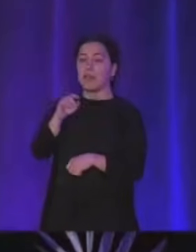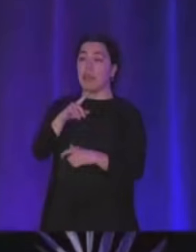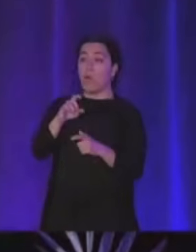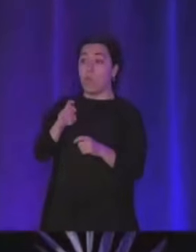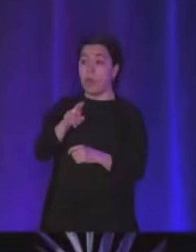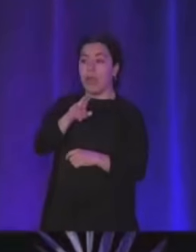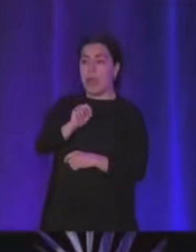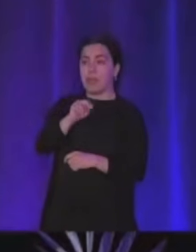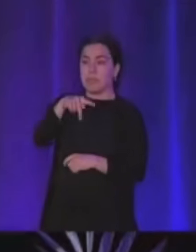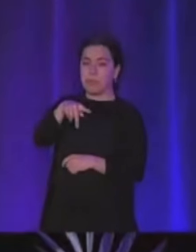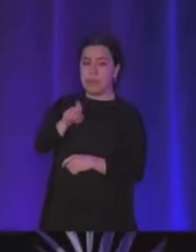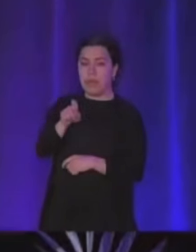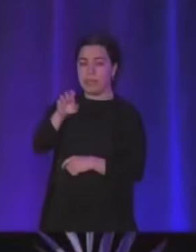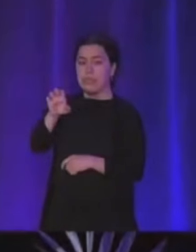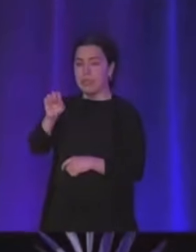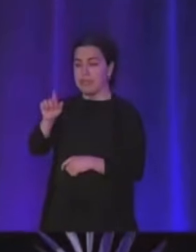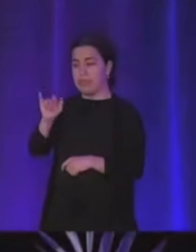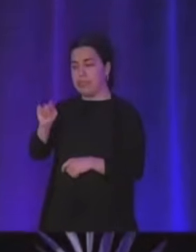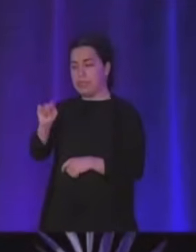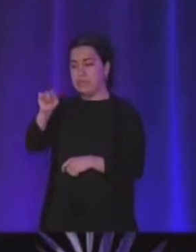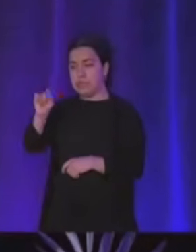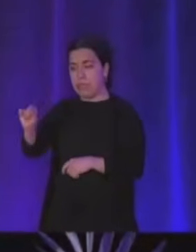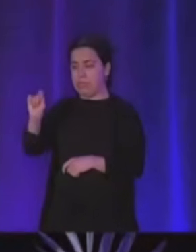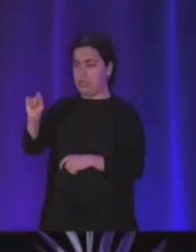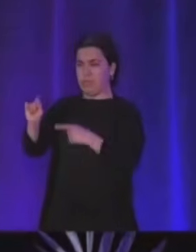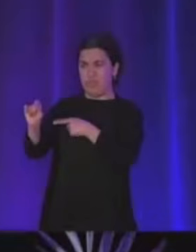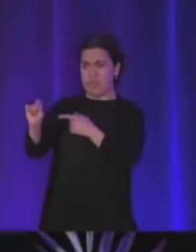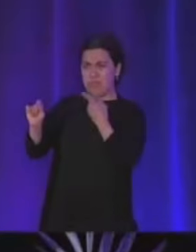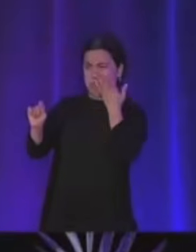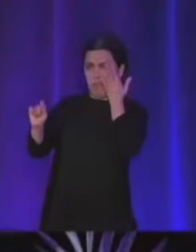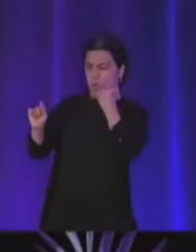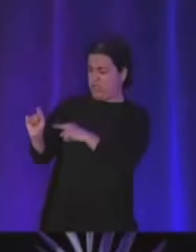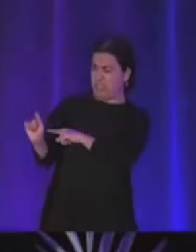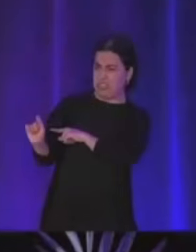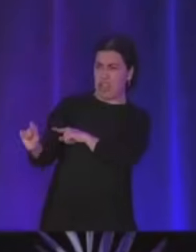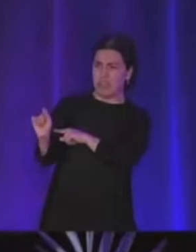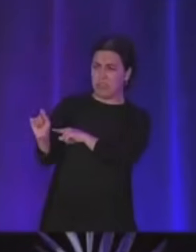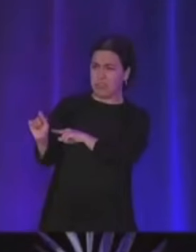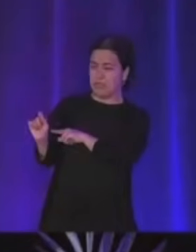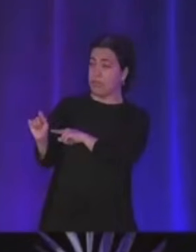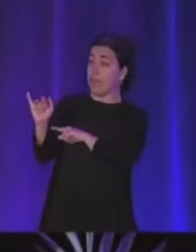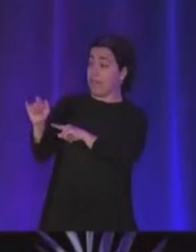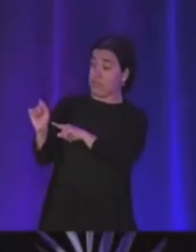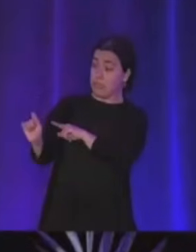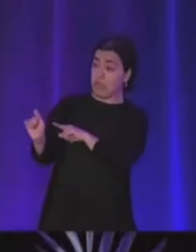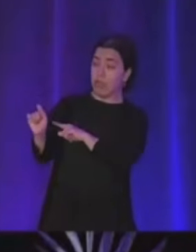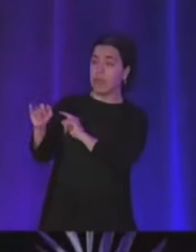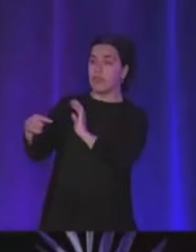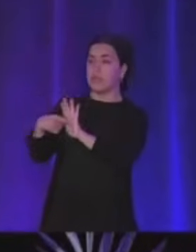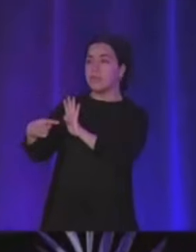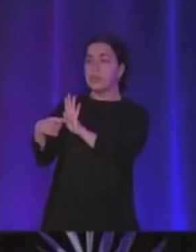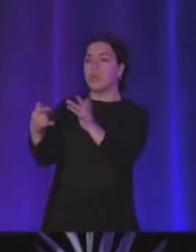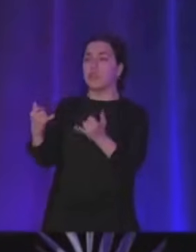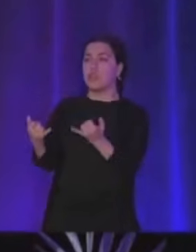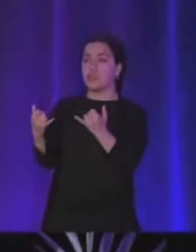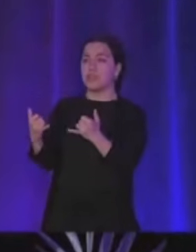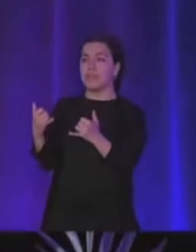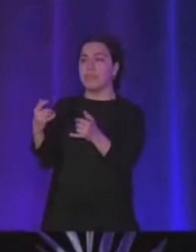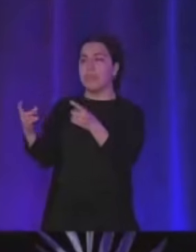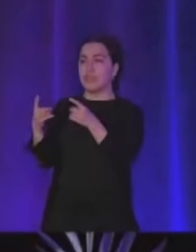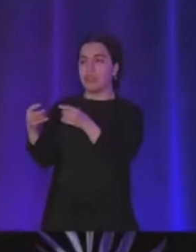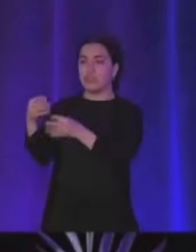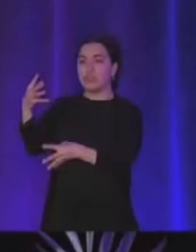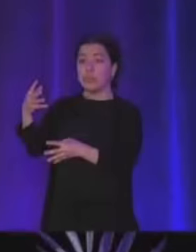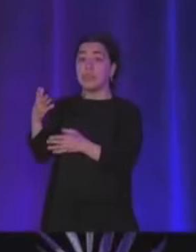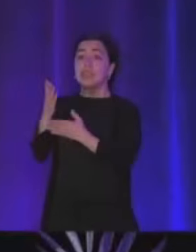dot. You've probably maybe seen it in tools and been like, why is there a dot in my bash script? Dot refers to the current directory. Thank you for nodding.